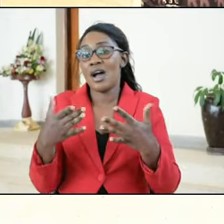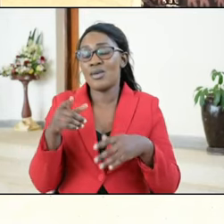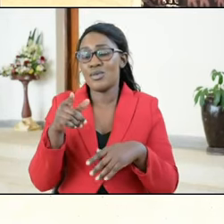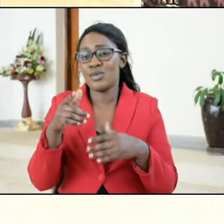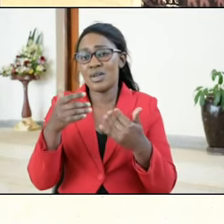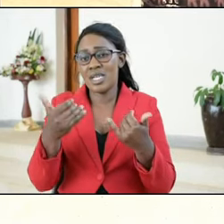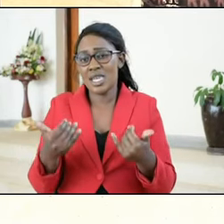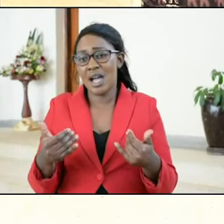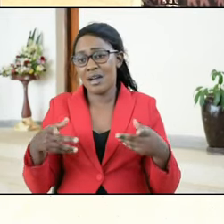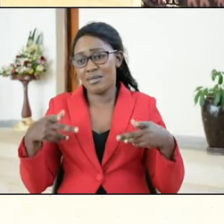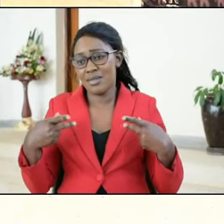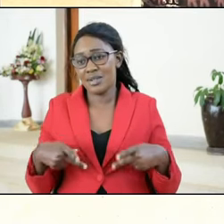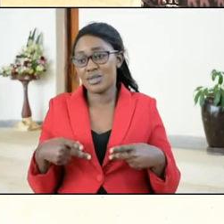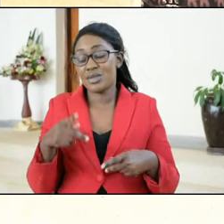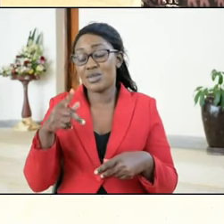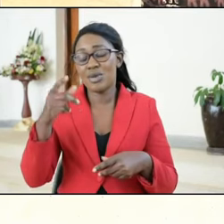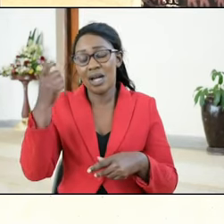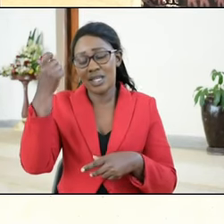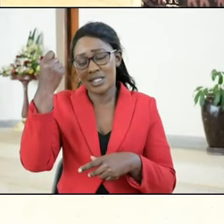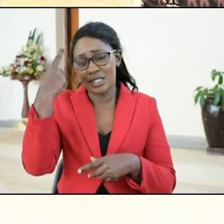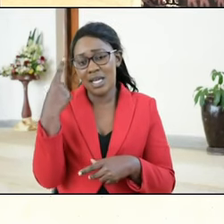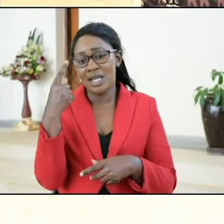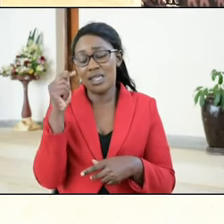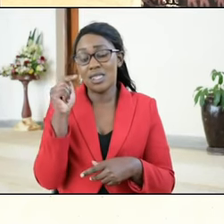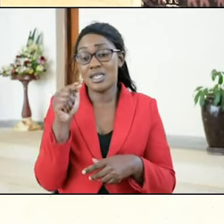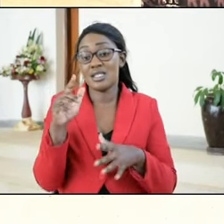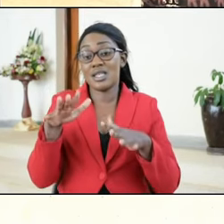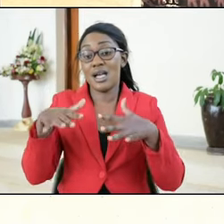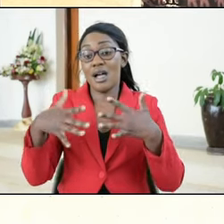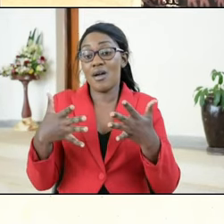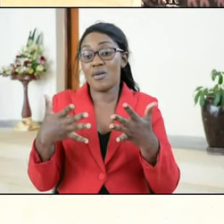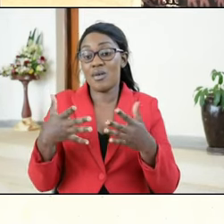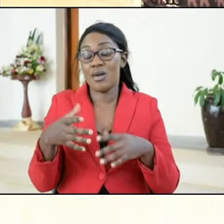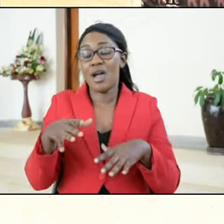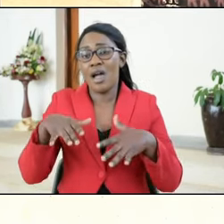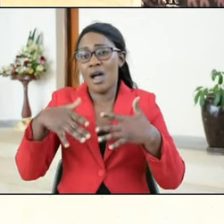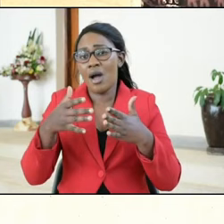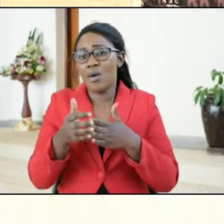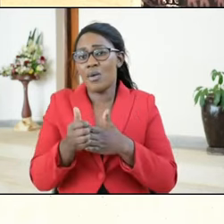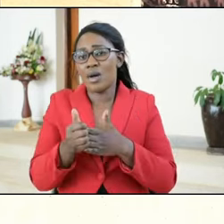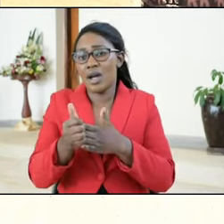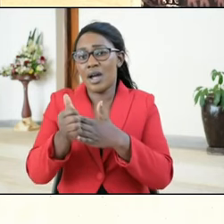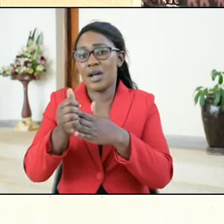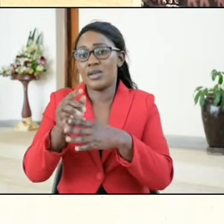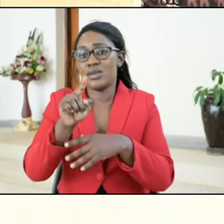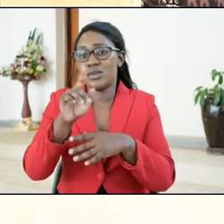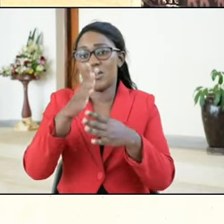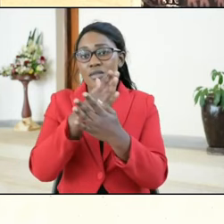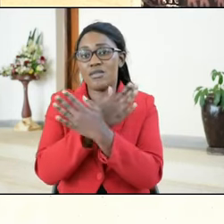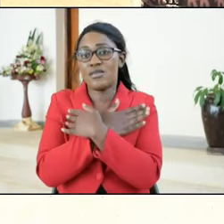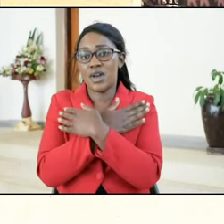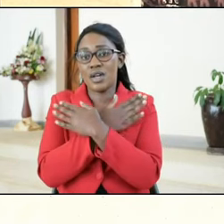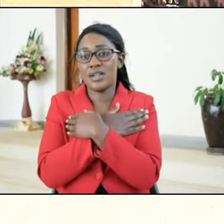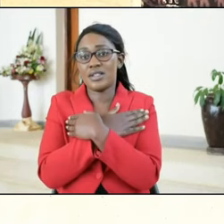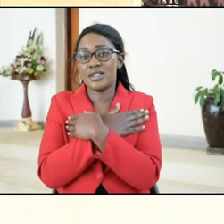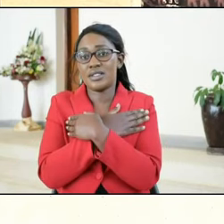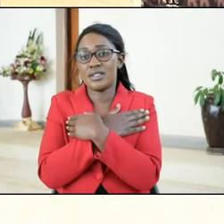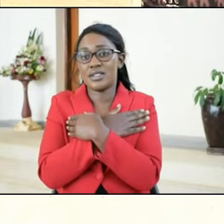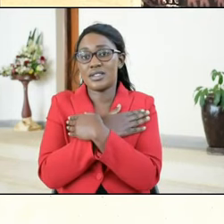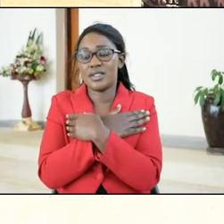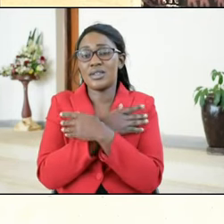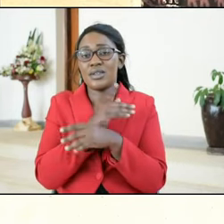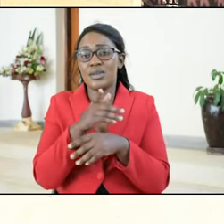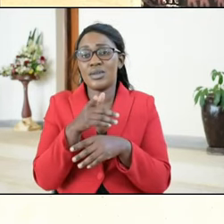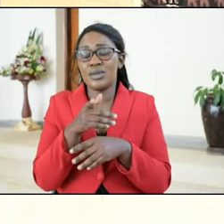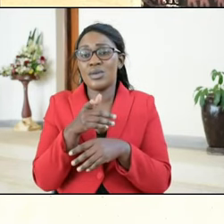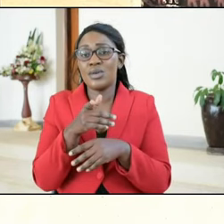young person, guide your friends on which source they should rely